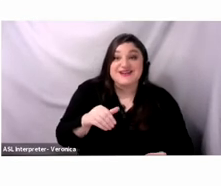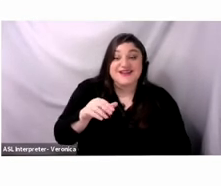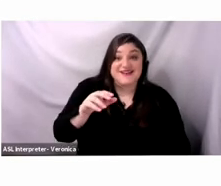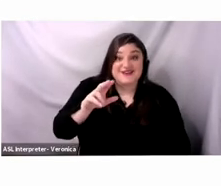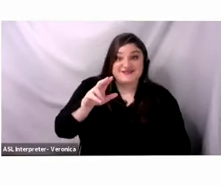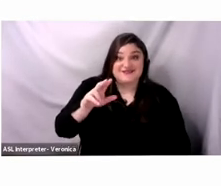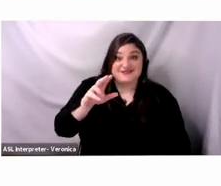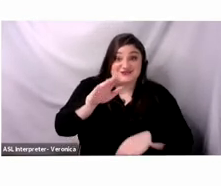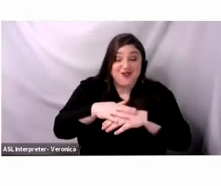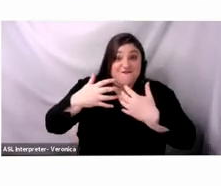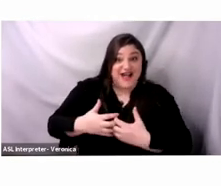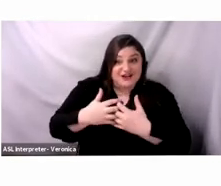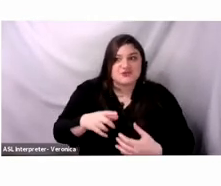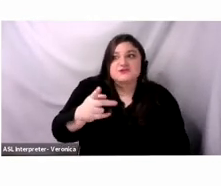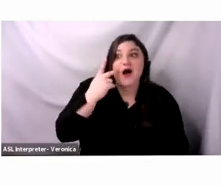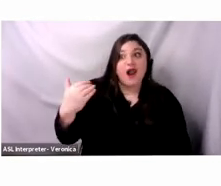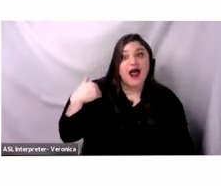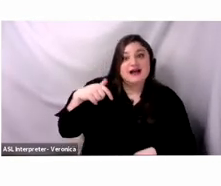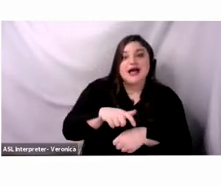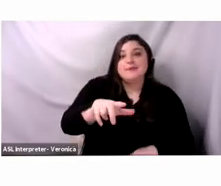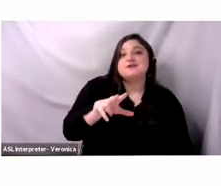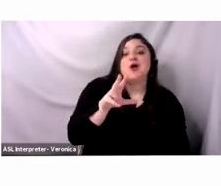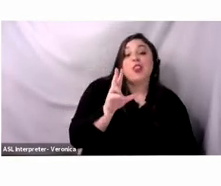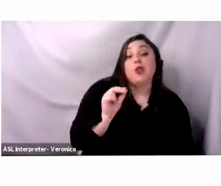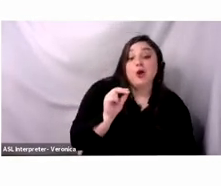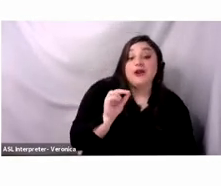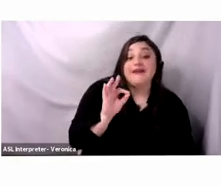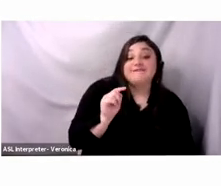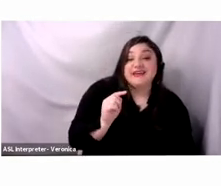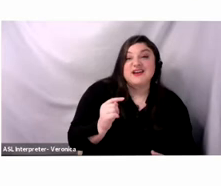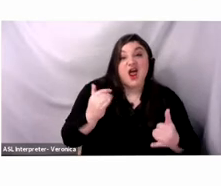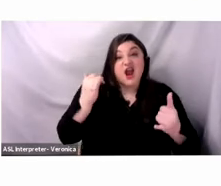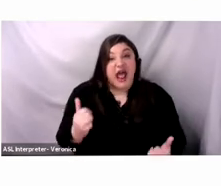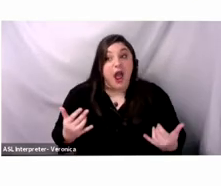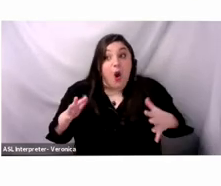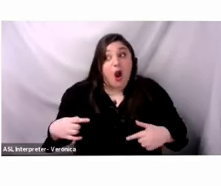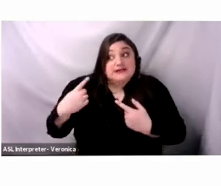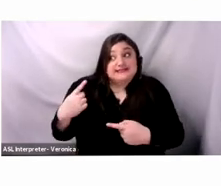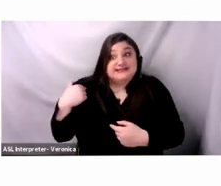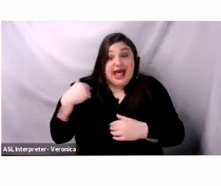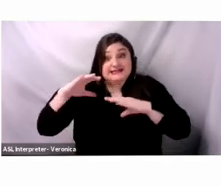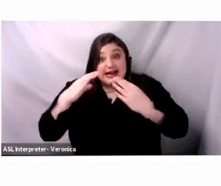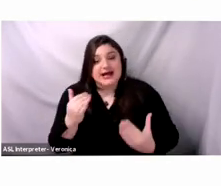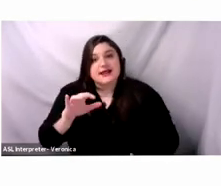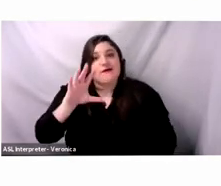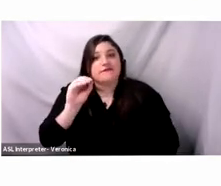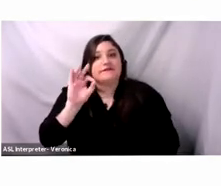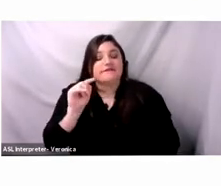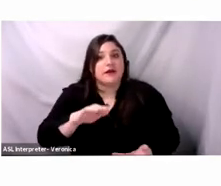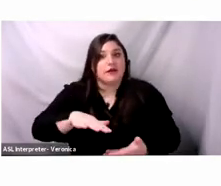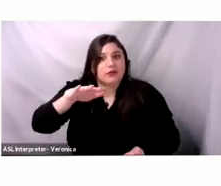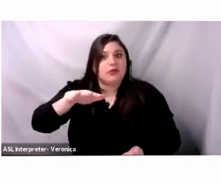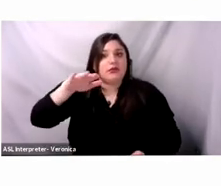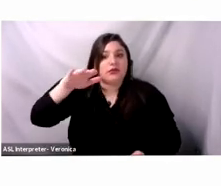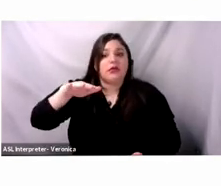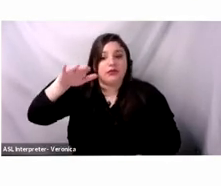nearly doubled during the pandemic. And the only way to make room for more stuff is to burn what is already there. Every time I have been to this dump site, which